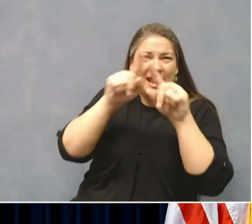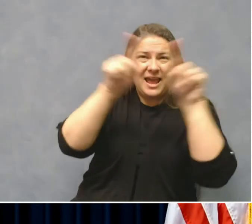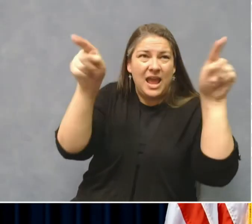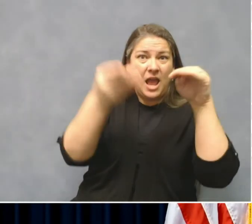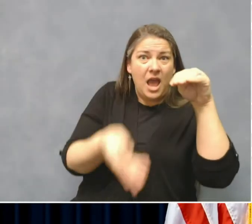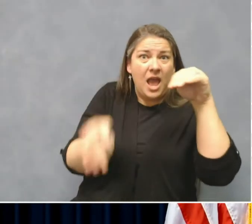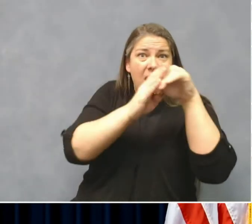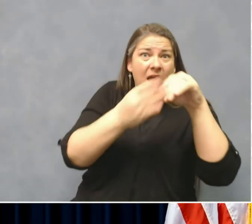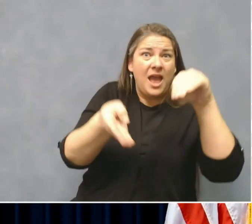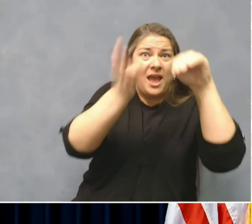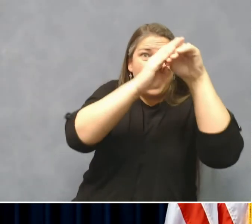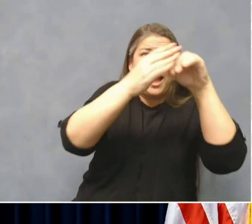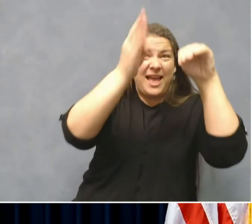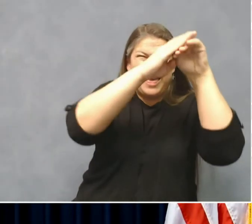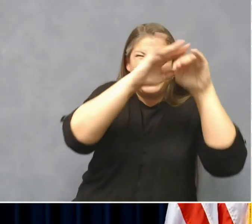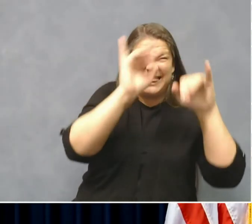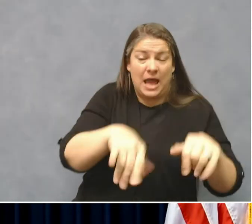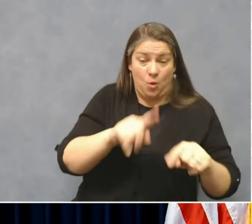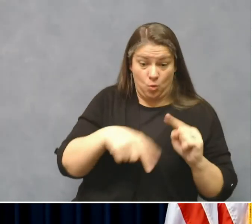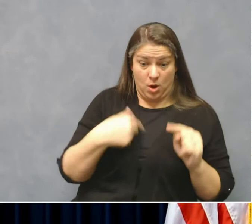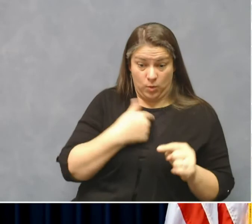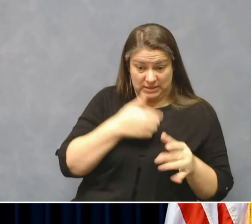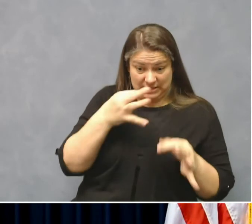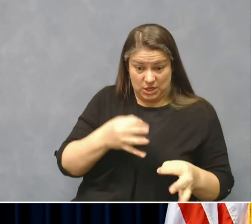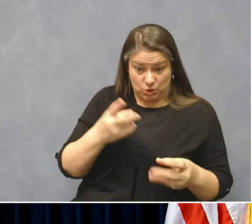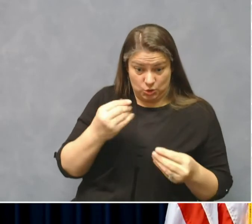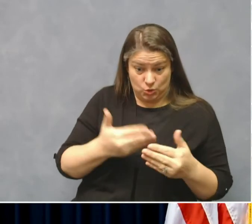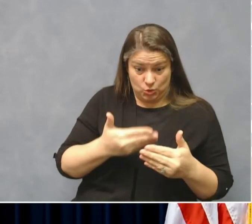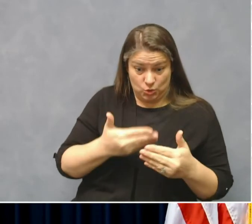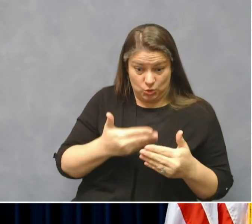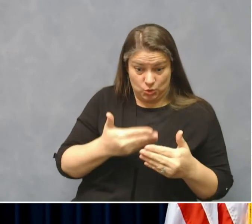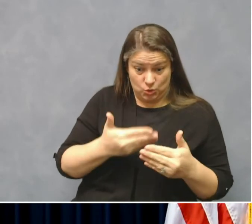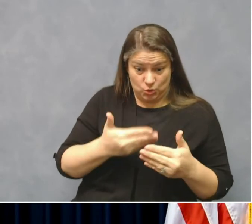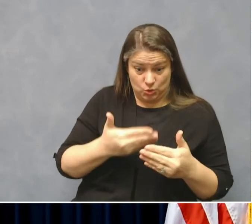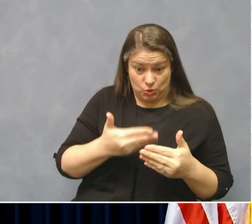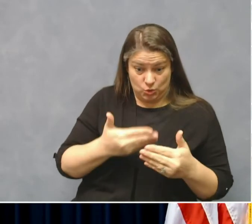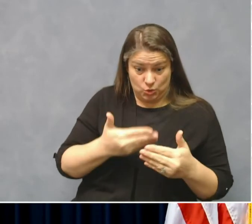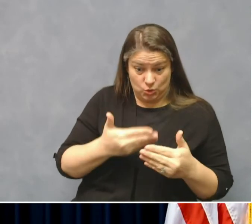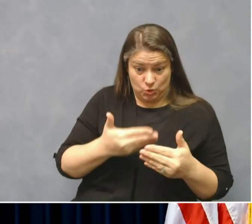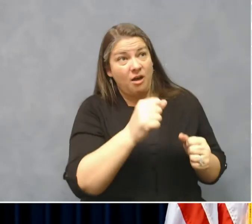making works. The White House believes they can work really well.